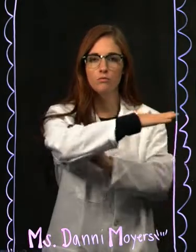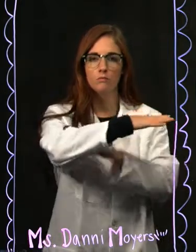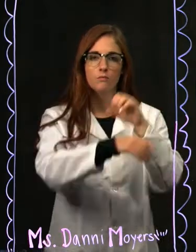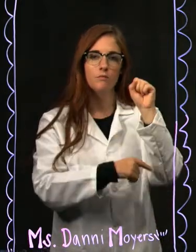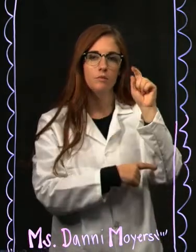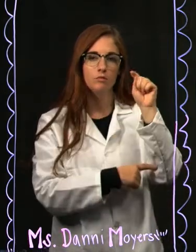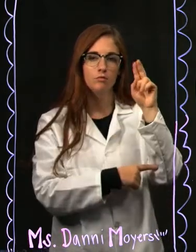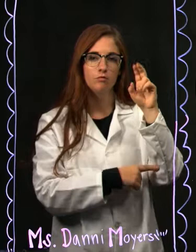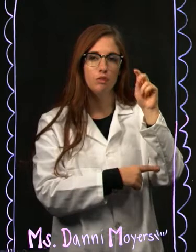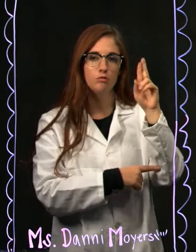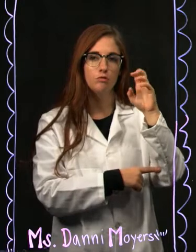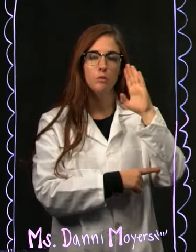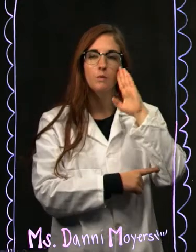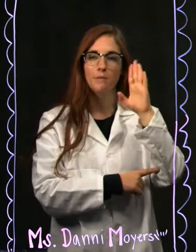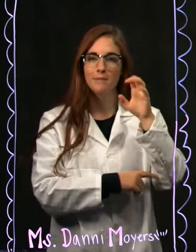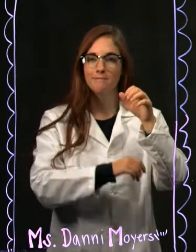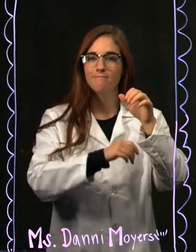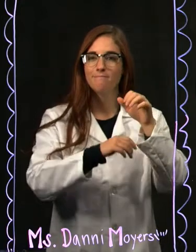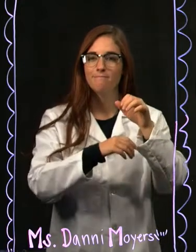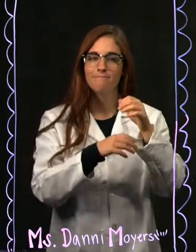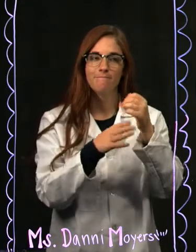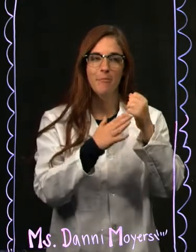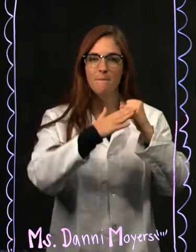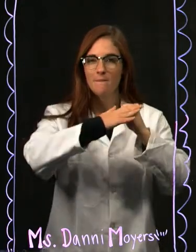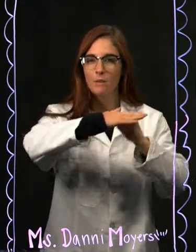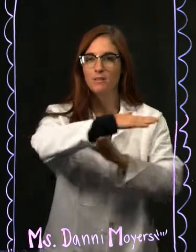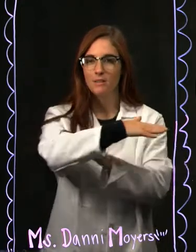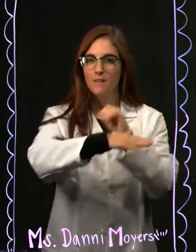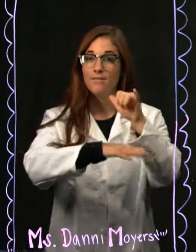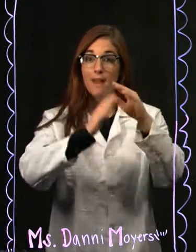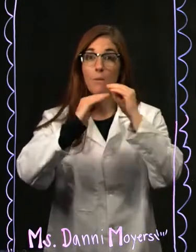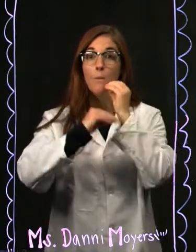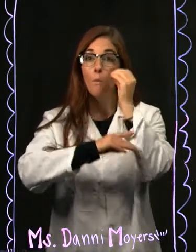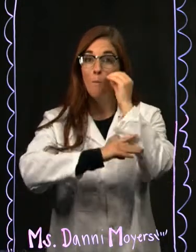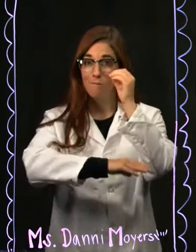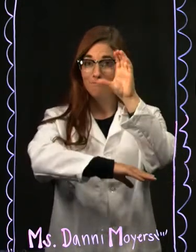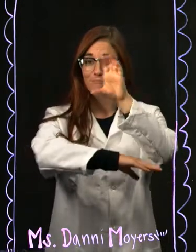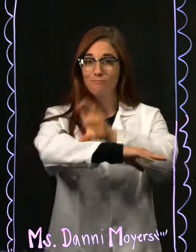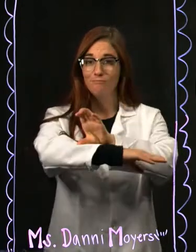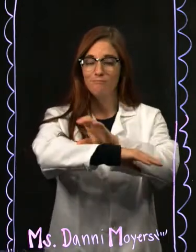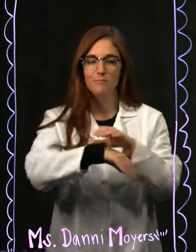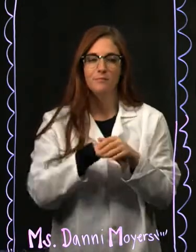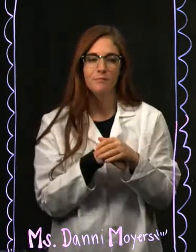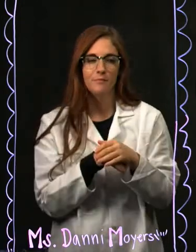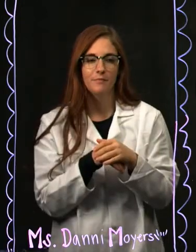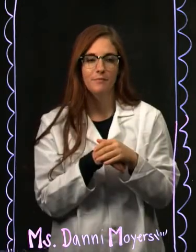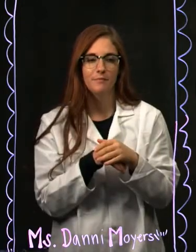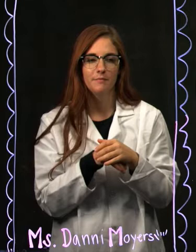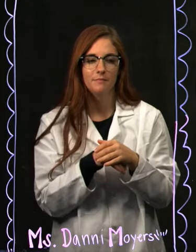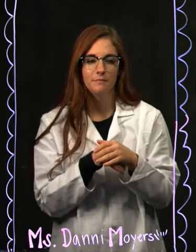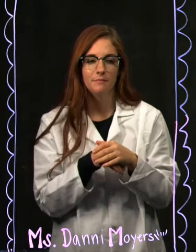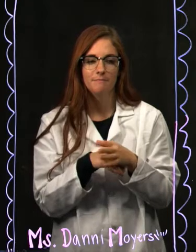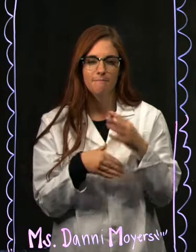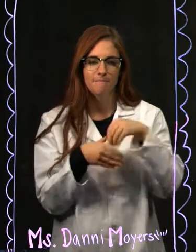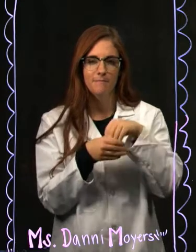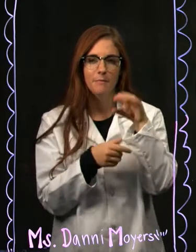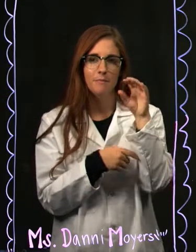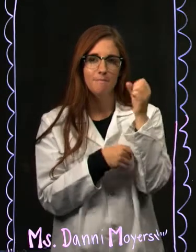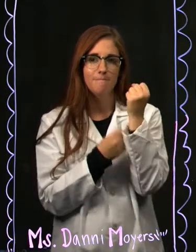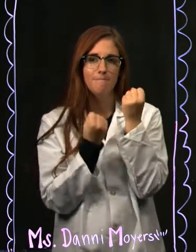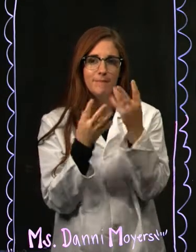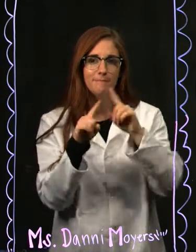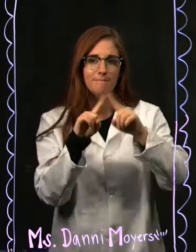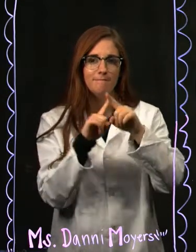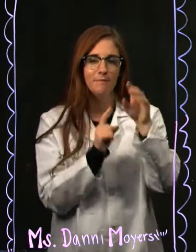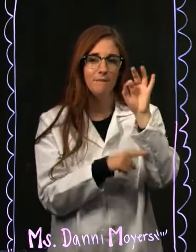So they can be the foundation of the house, right? So we know that cells have these fluid membranes that are constantly moving, and in order to keep